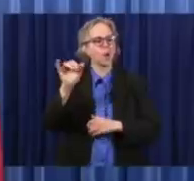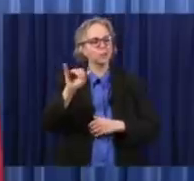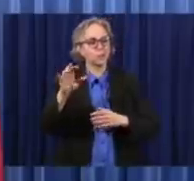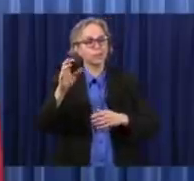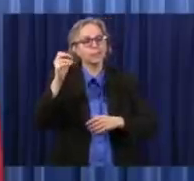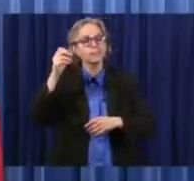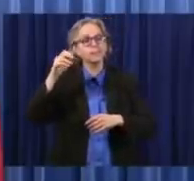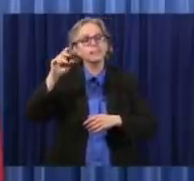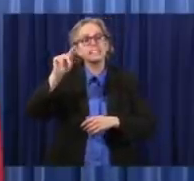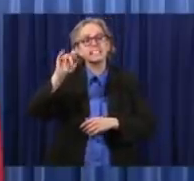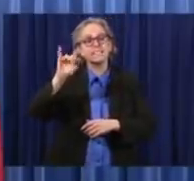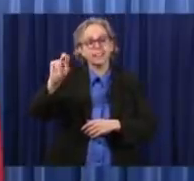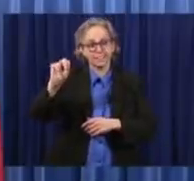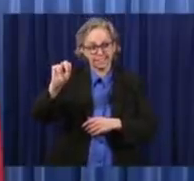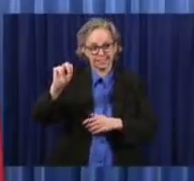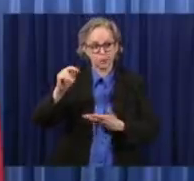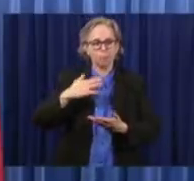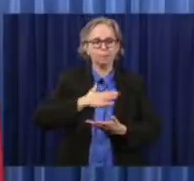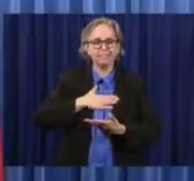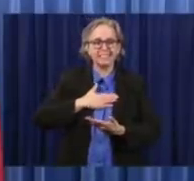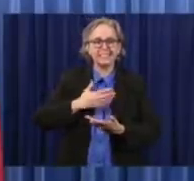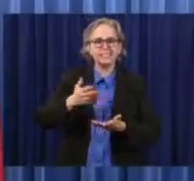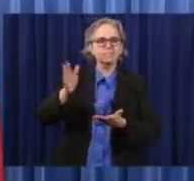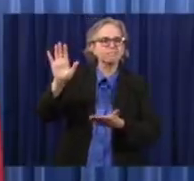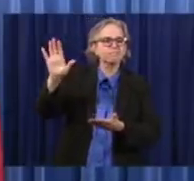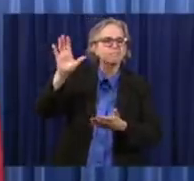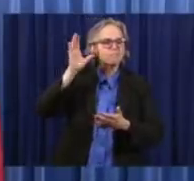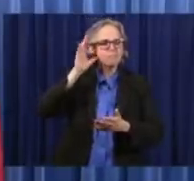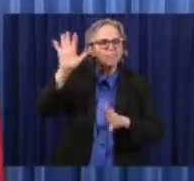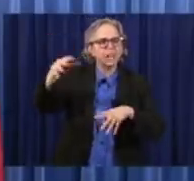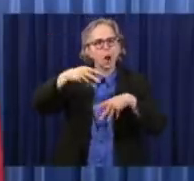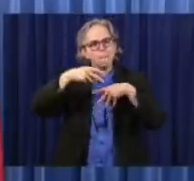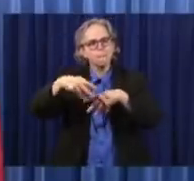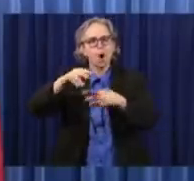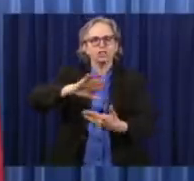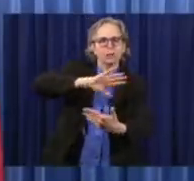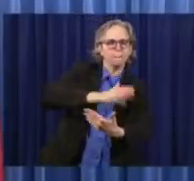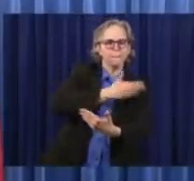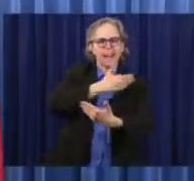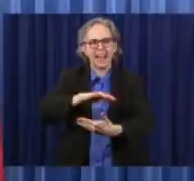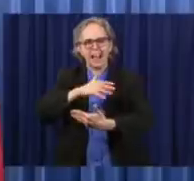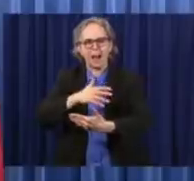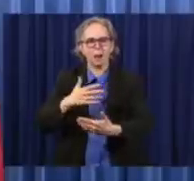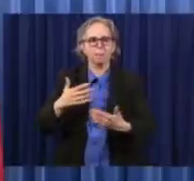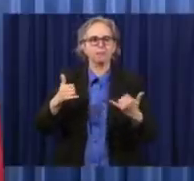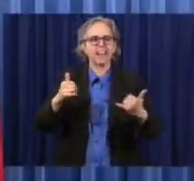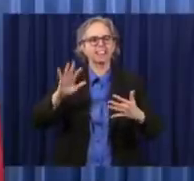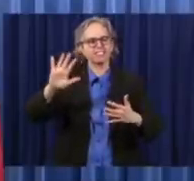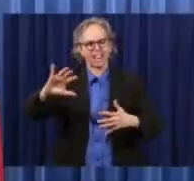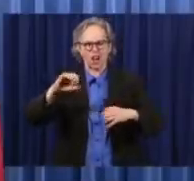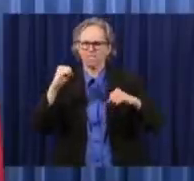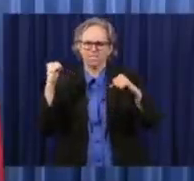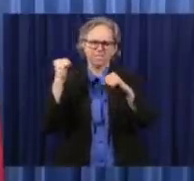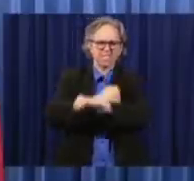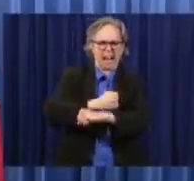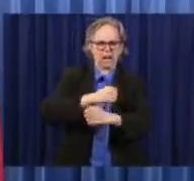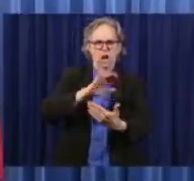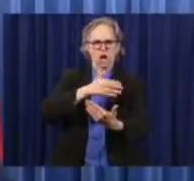a virtual performance of the Heidelberg University Marching Band playing their fight song, Go Fight Win.